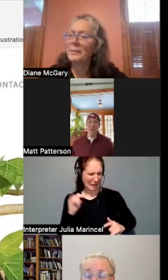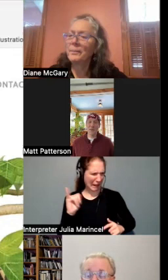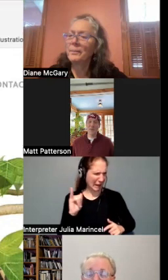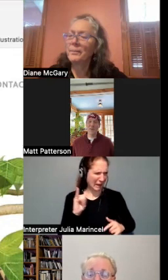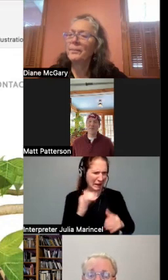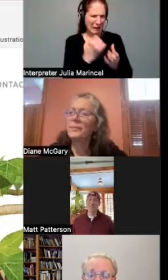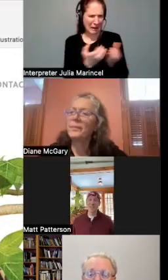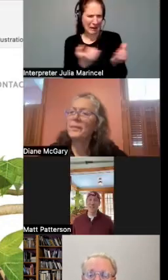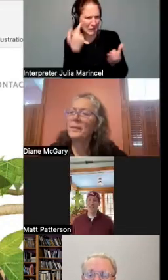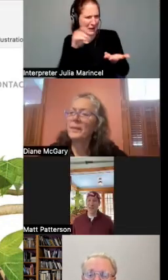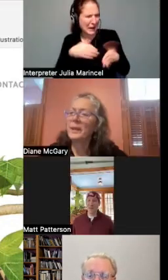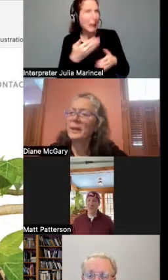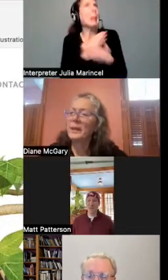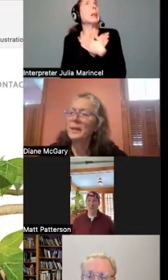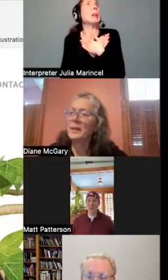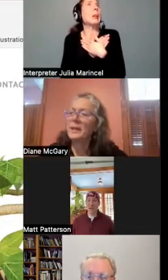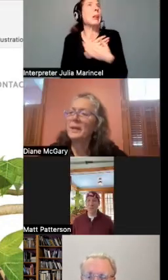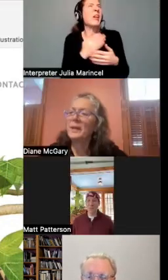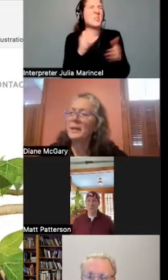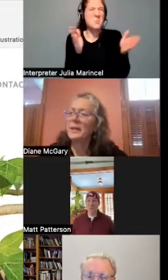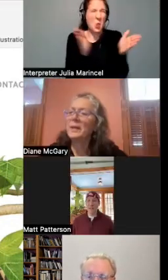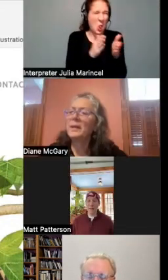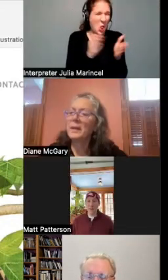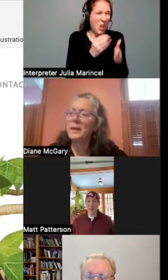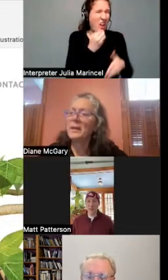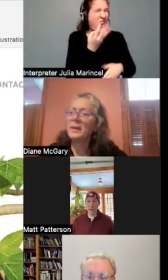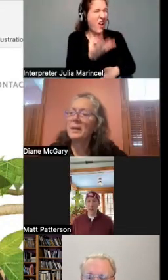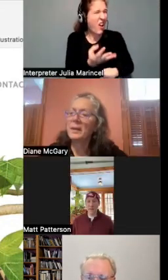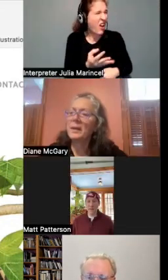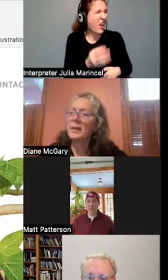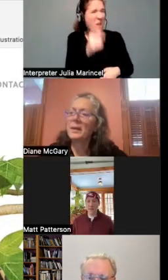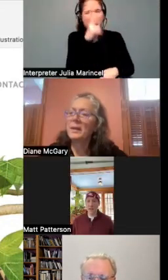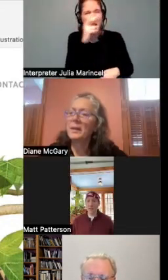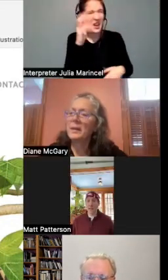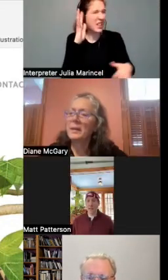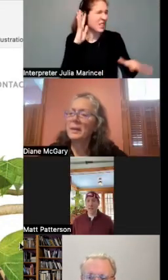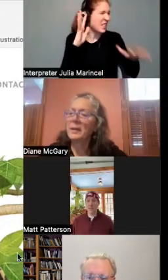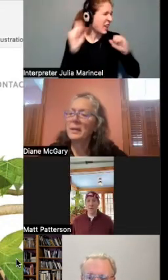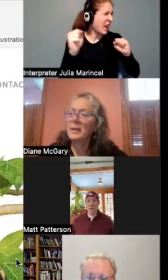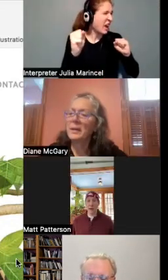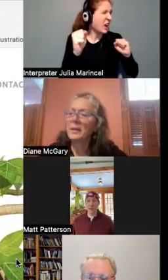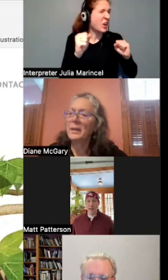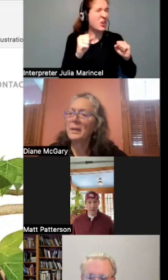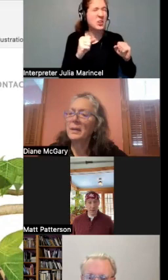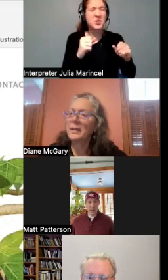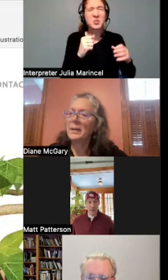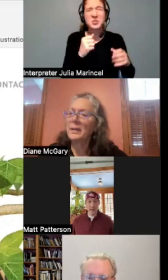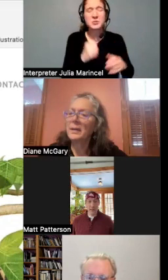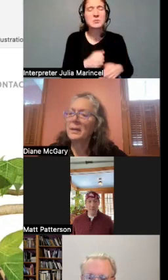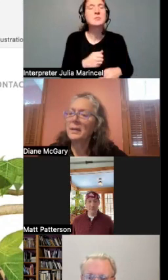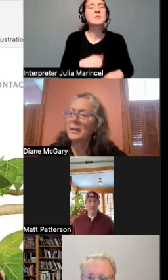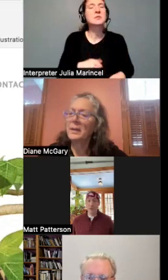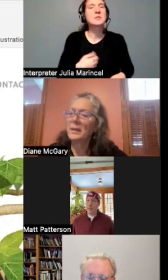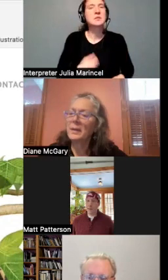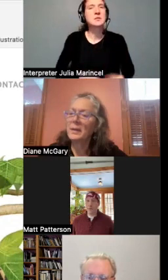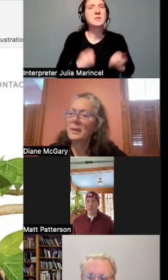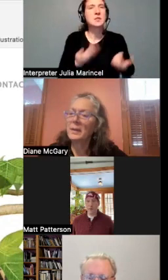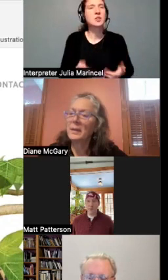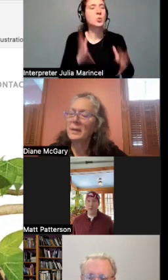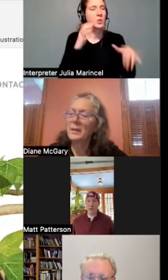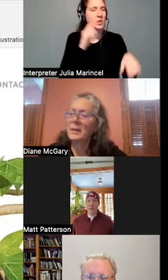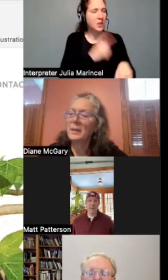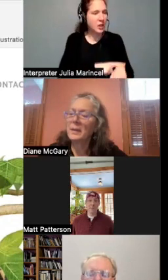There were tortoises. The insects were so loud. And I was there in the rainy season, and so I got to see like